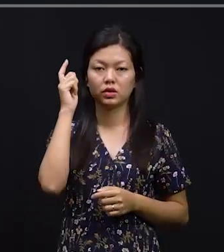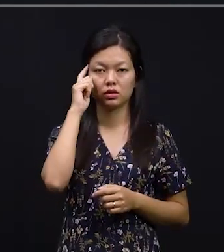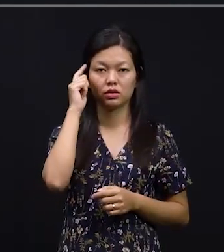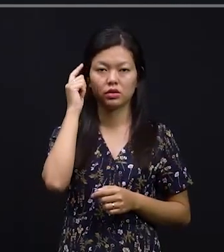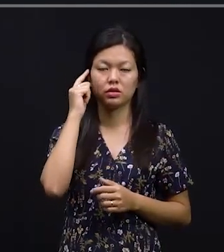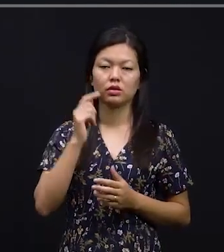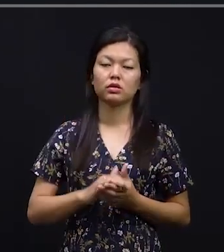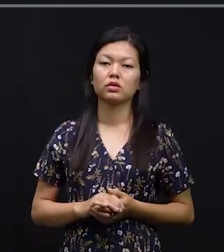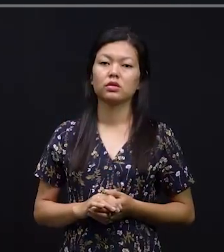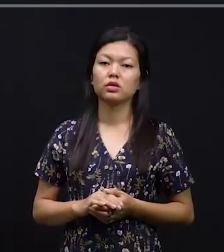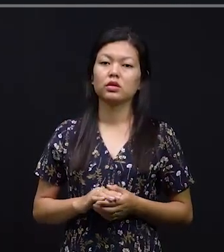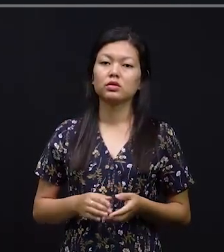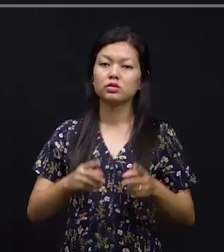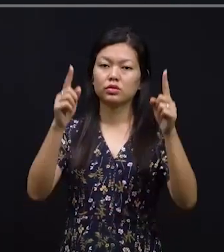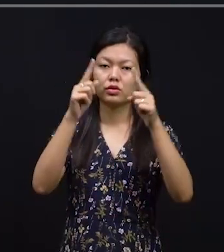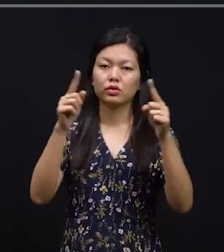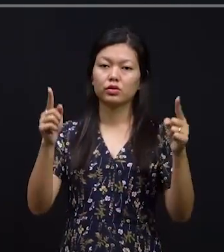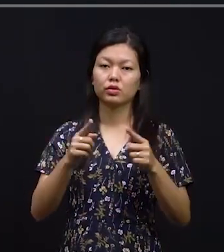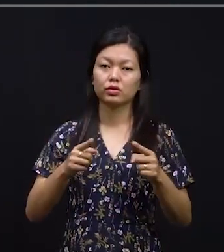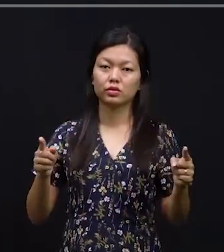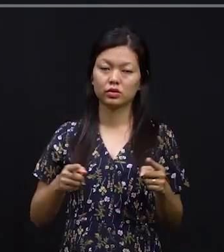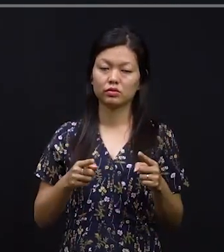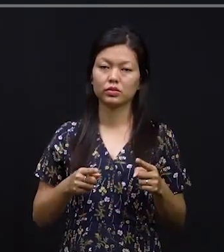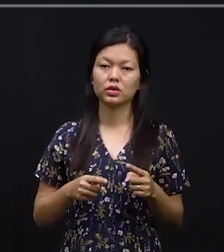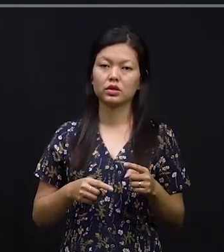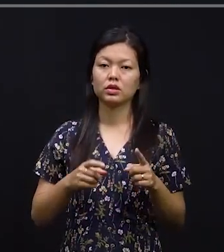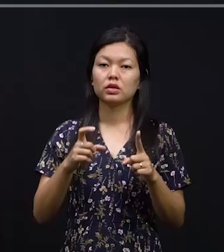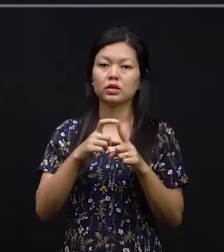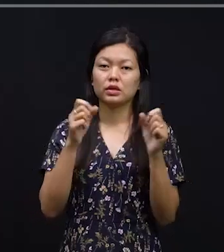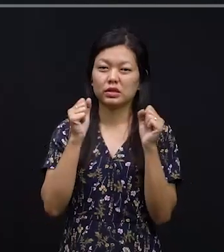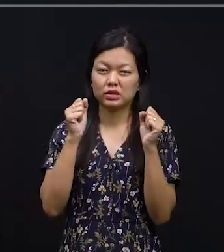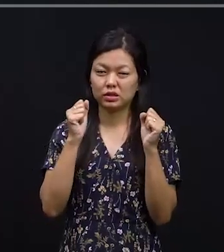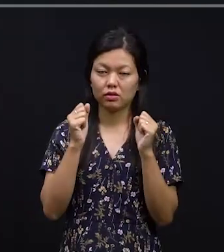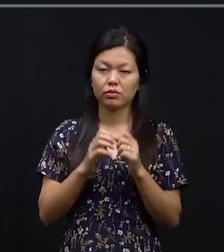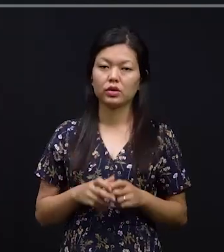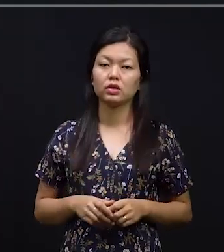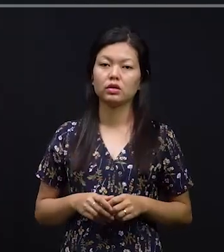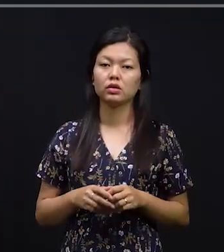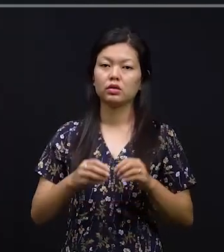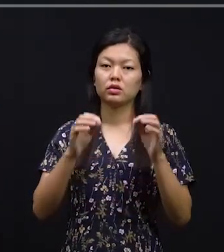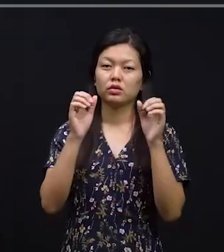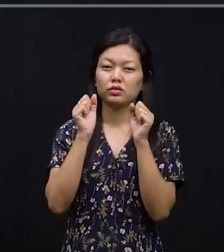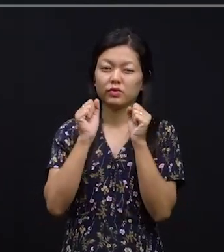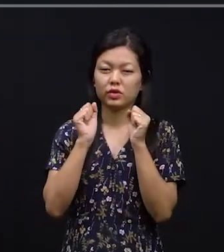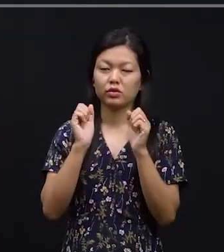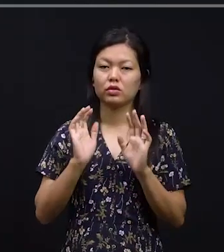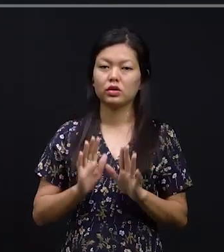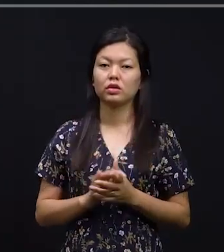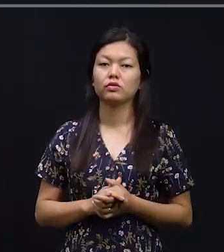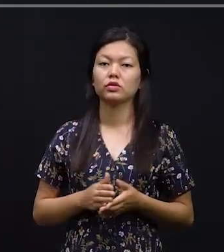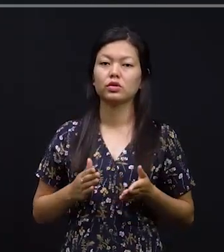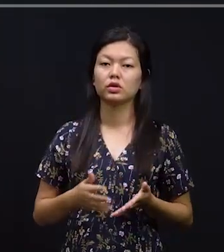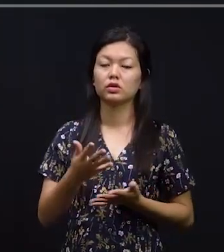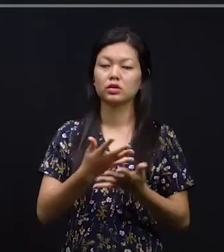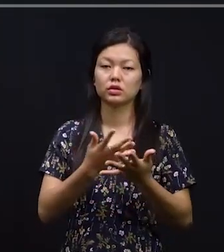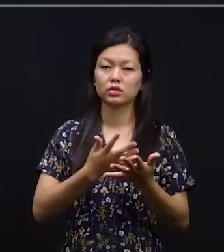know, Christmas is during the winter season. The weather will be so densely cold. We are also going to discuss about the